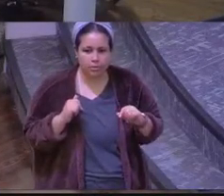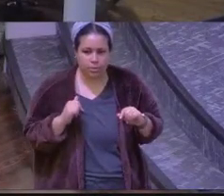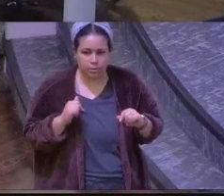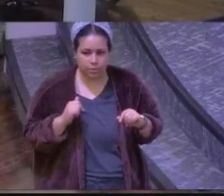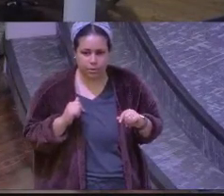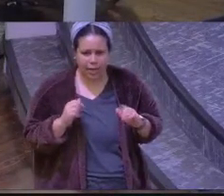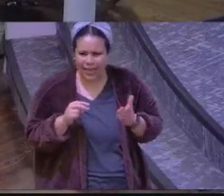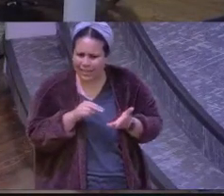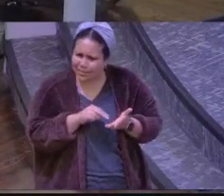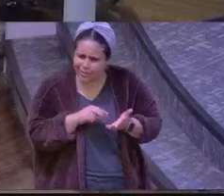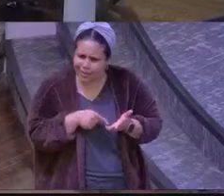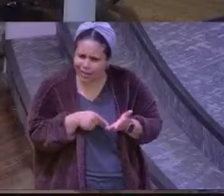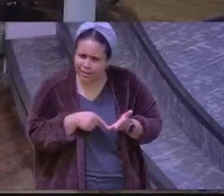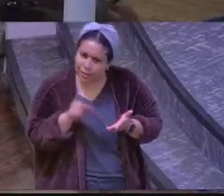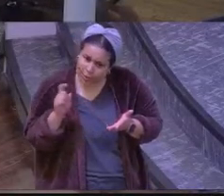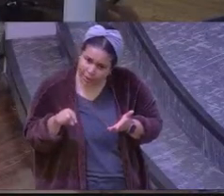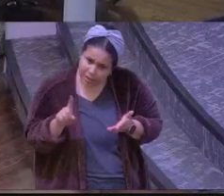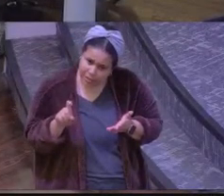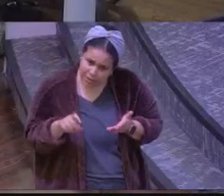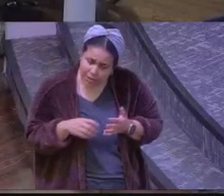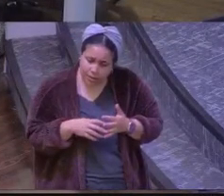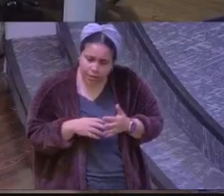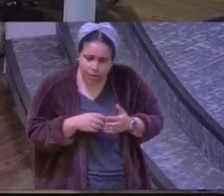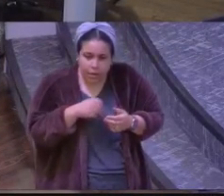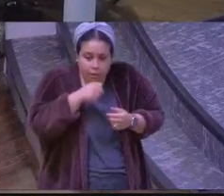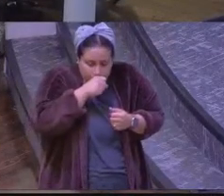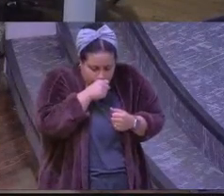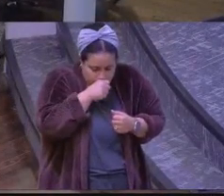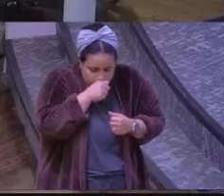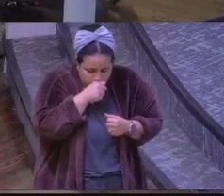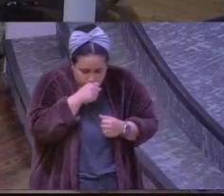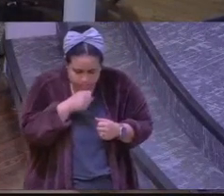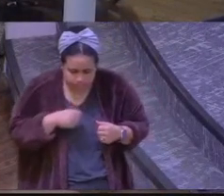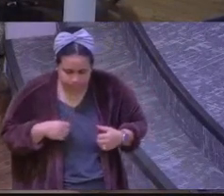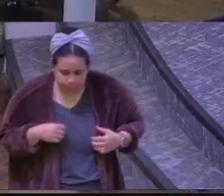like there is a need for that. So I just kind of wanted to mention that.